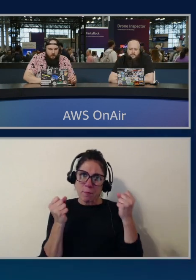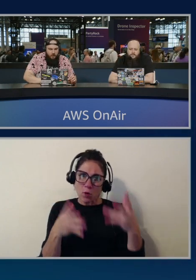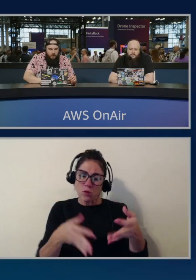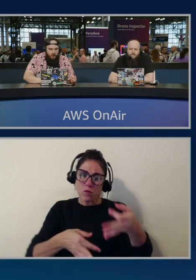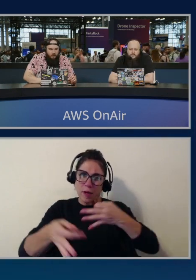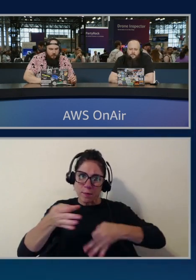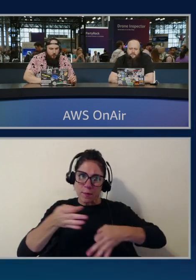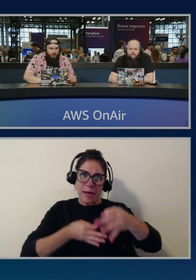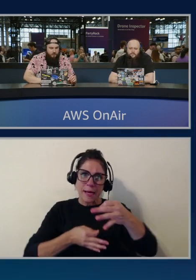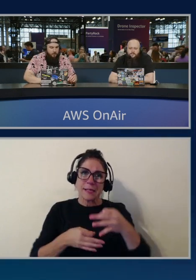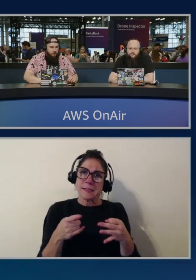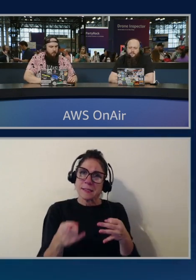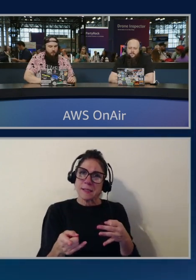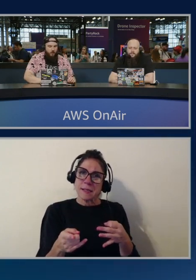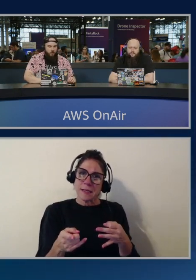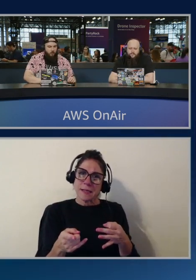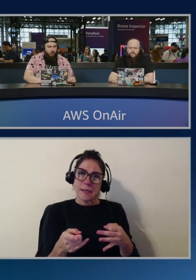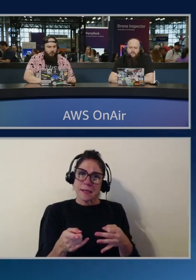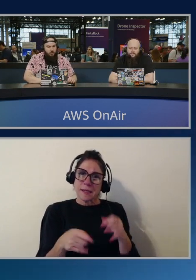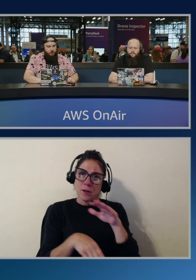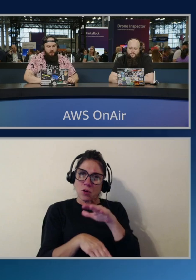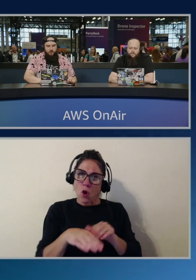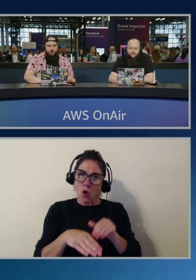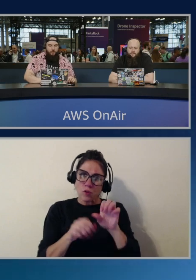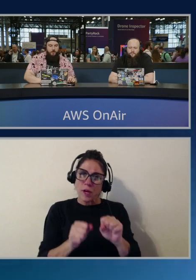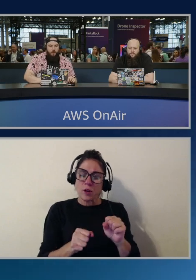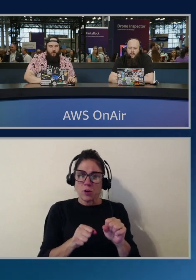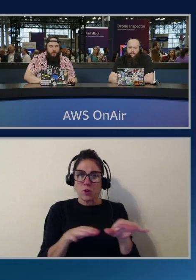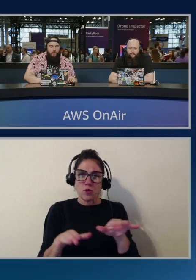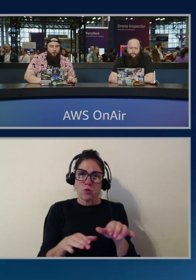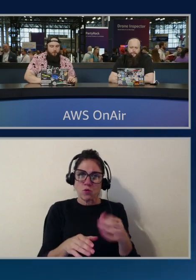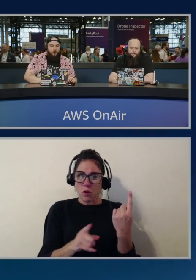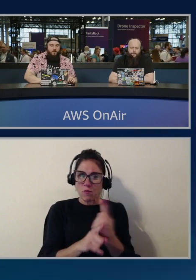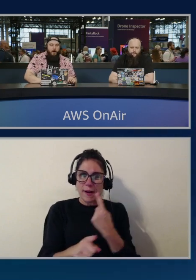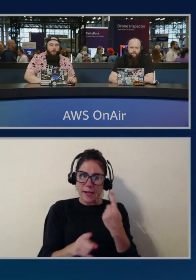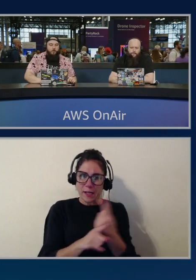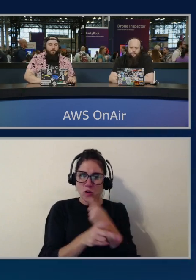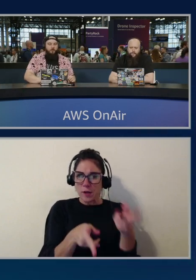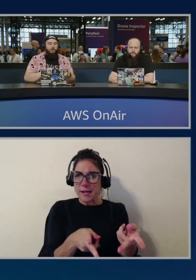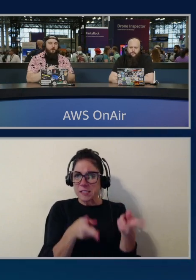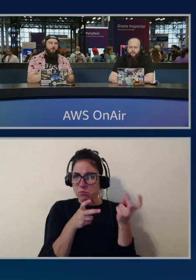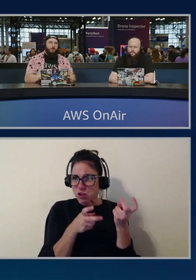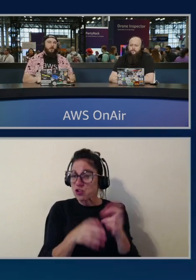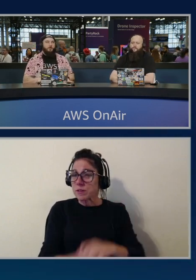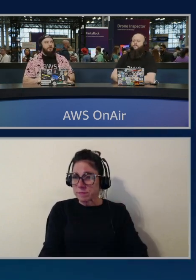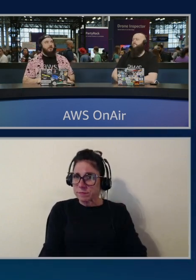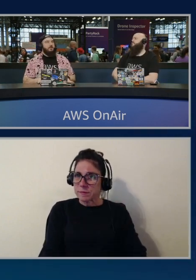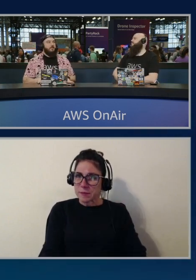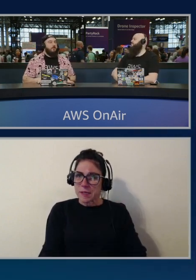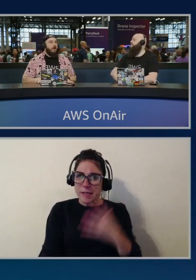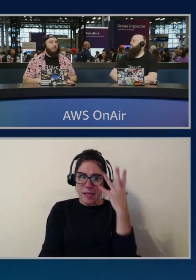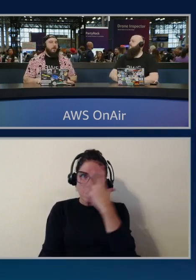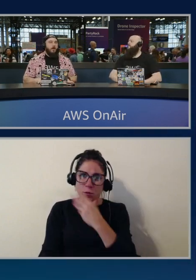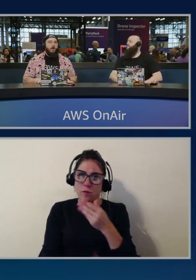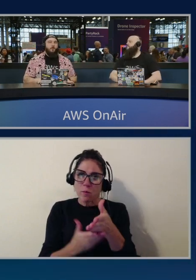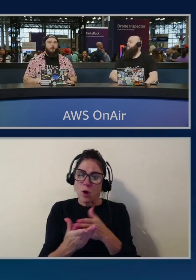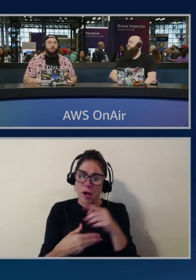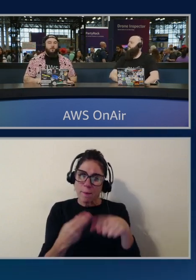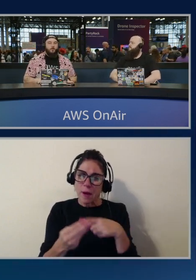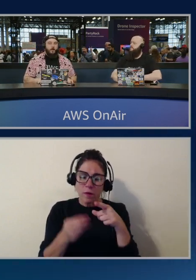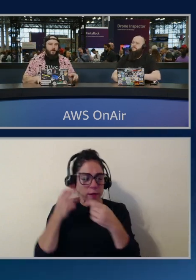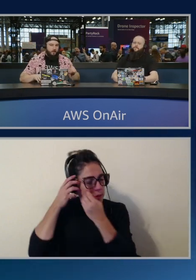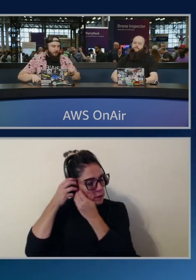you can do a single regular conditional expression, right? Yeah. Now, the beautiful part about this is that,